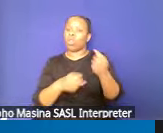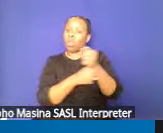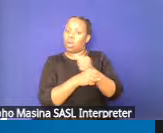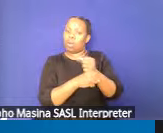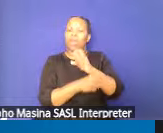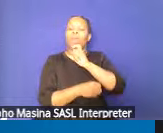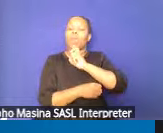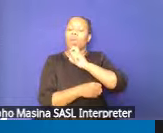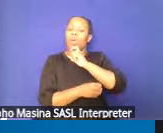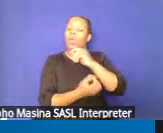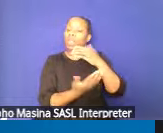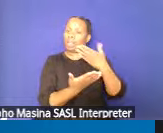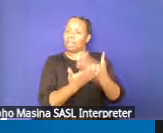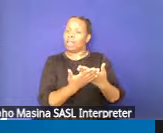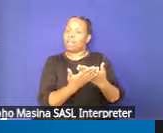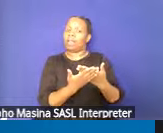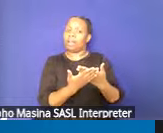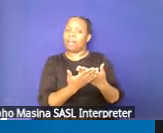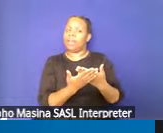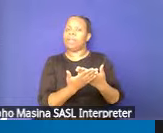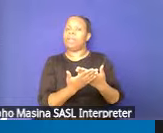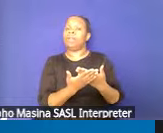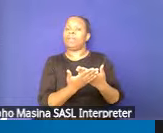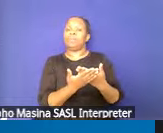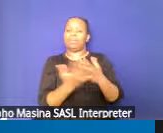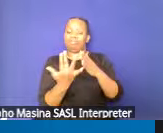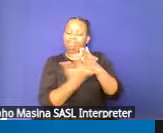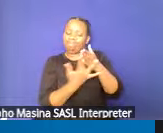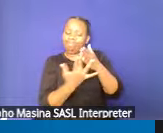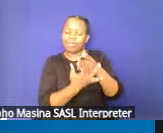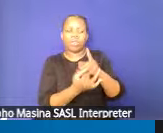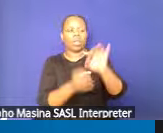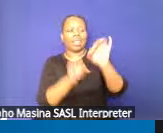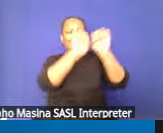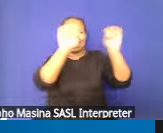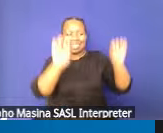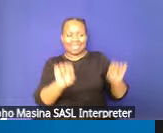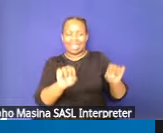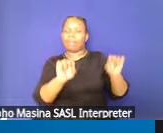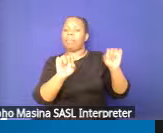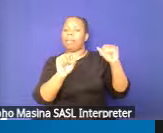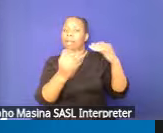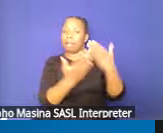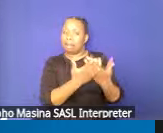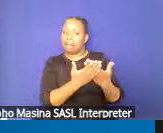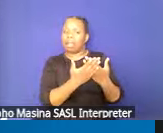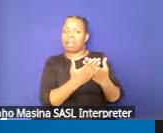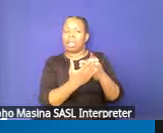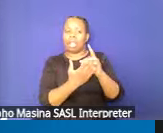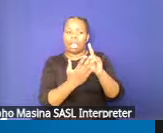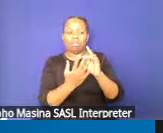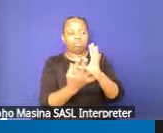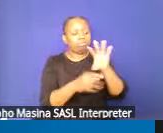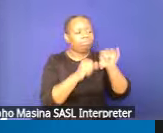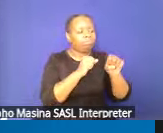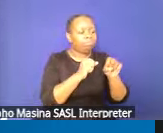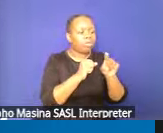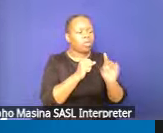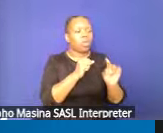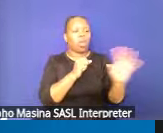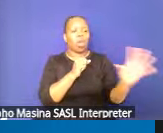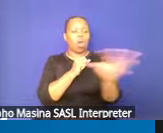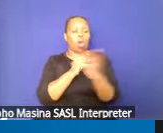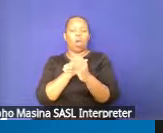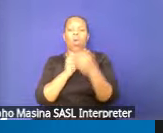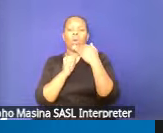be able to access the system and reach out to all the entities that we are looking for